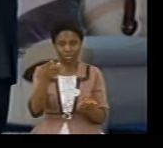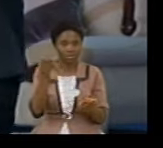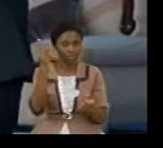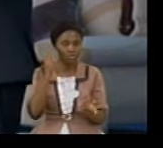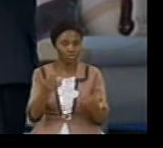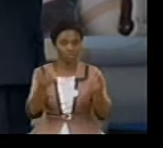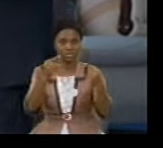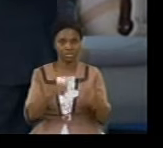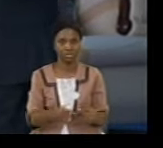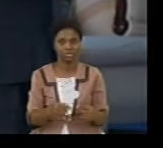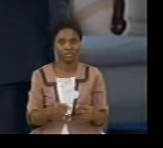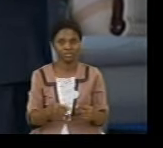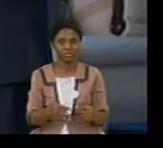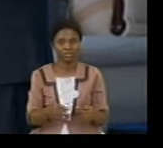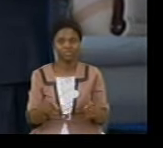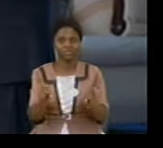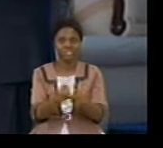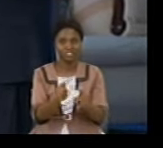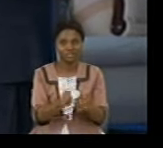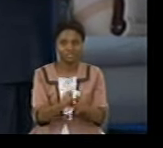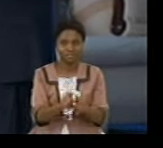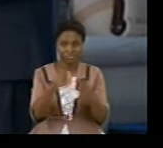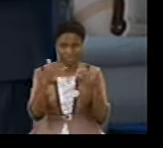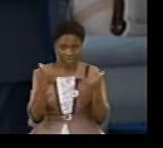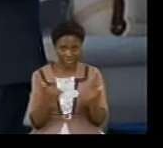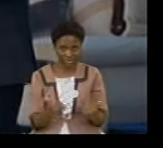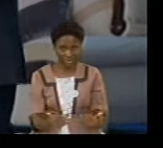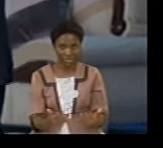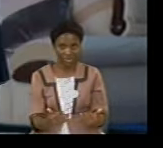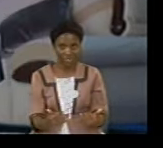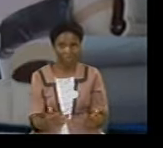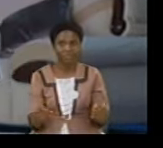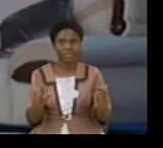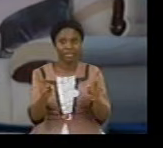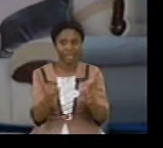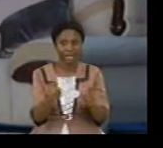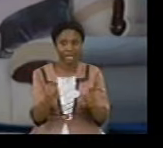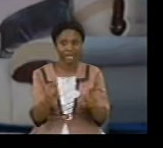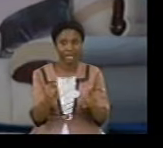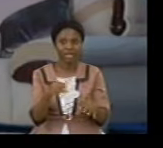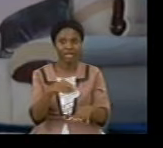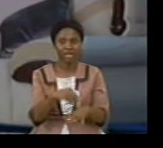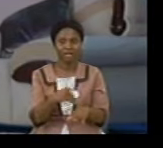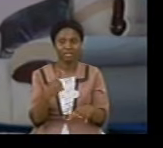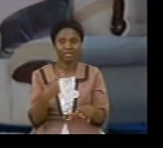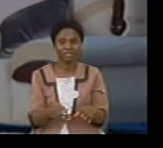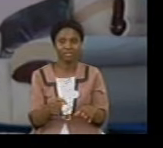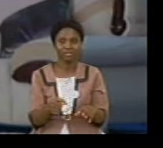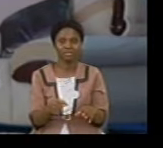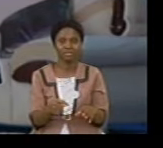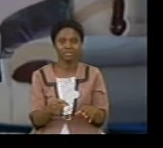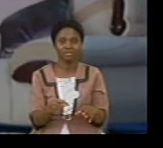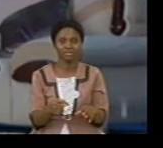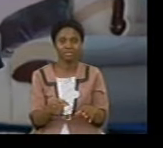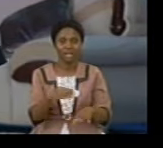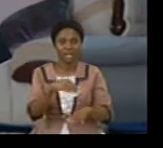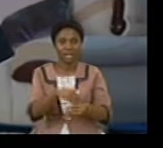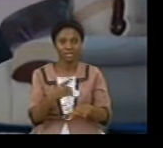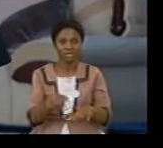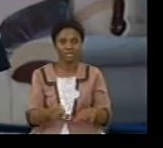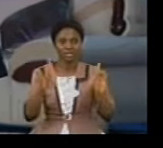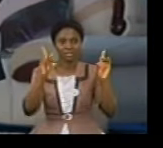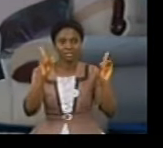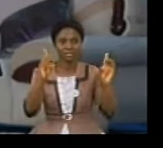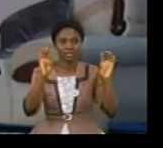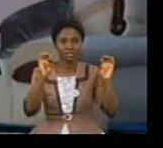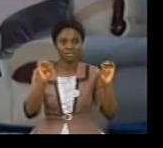come nigh, even now at the descent of the Mount of Olives, the